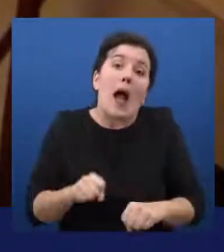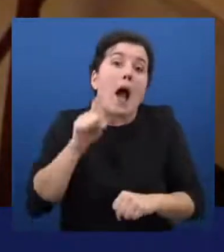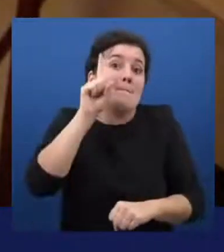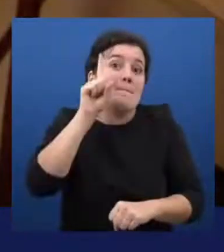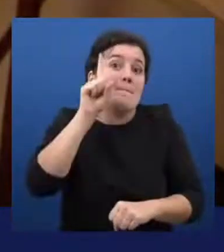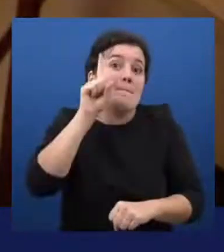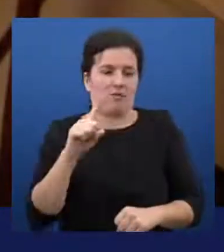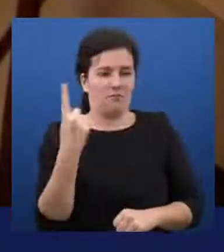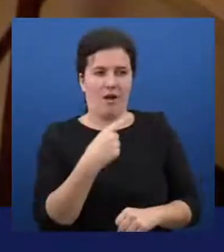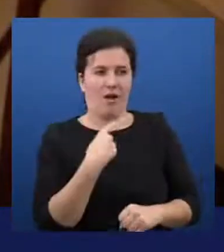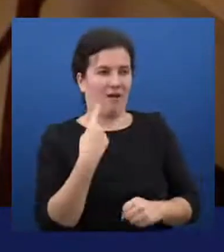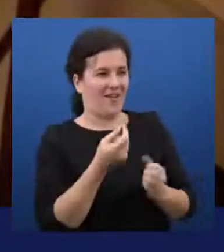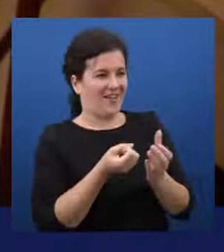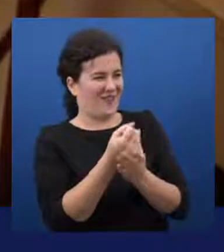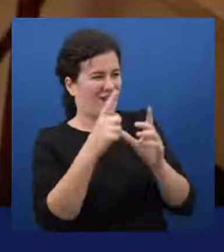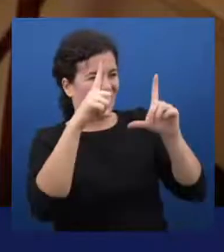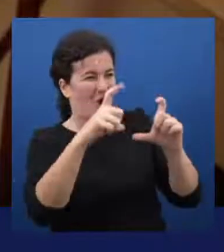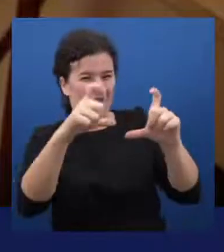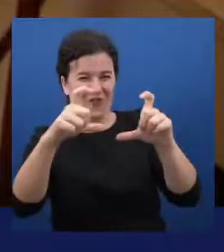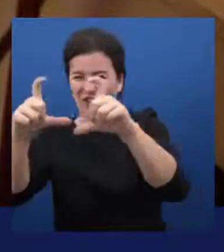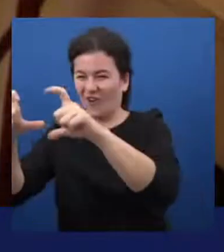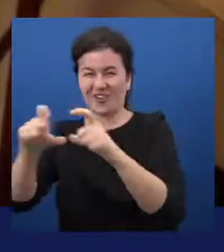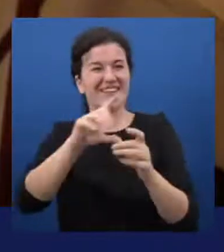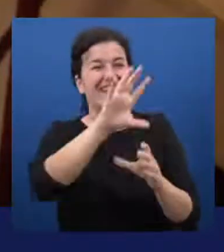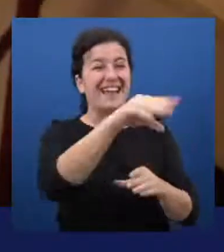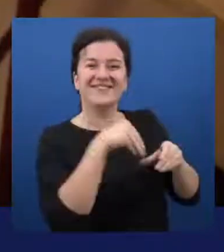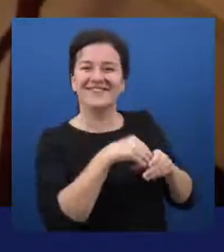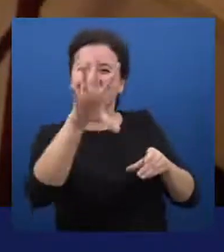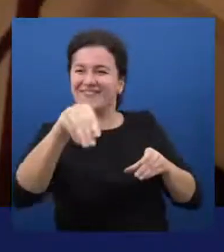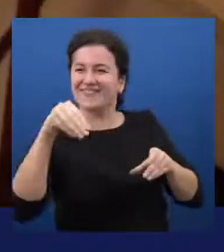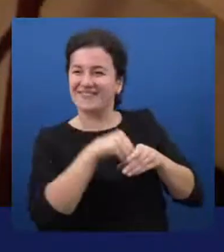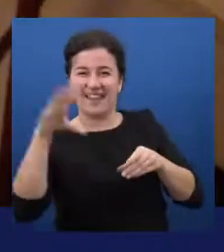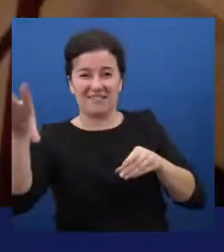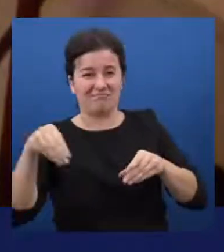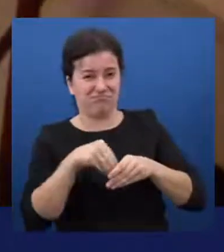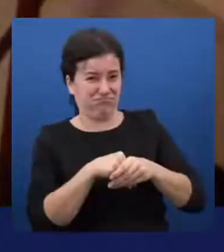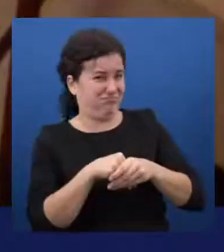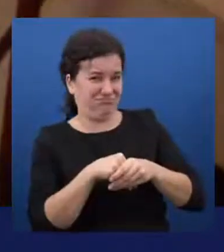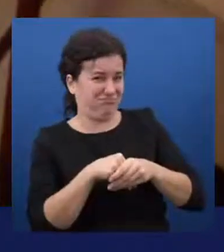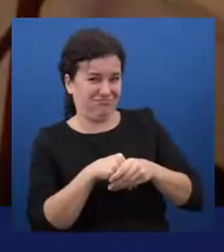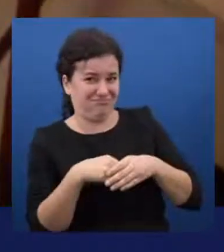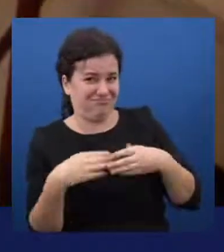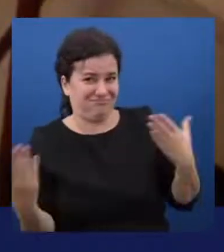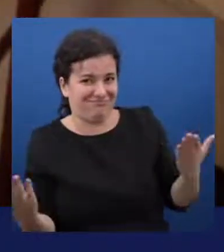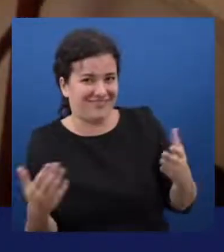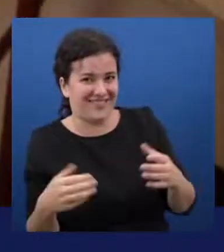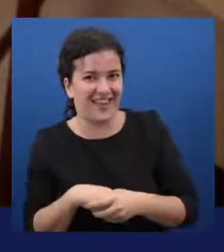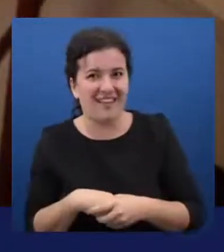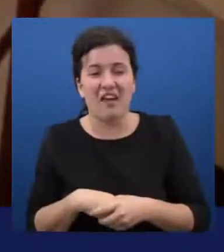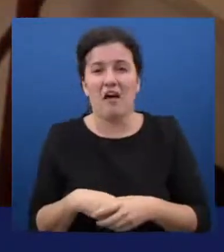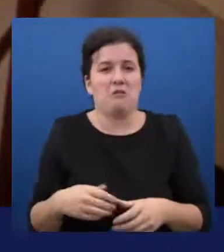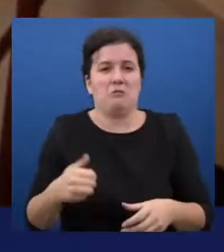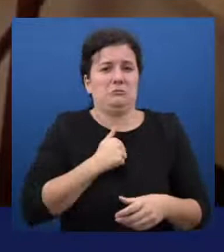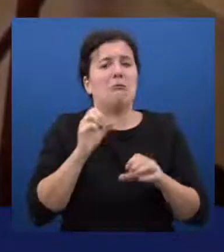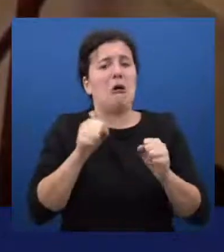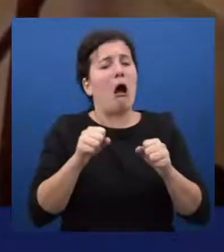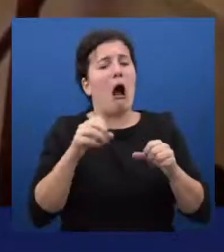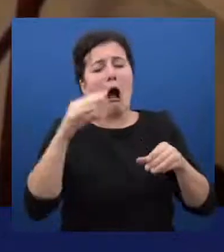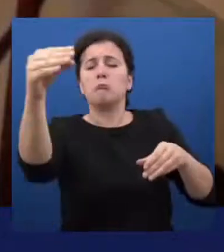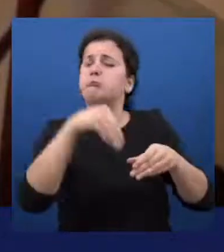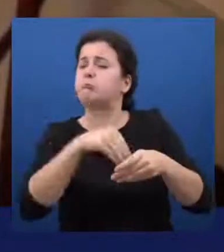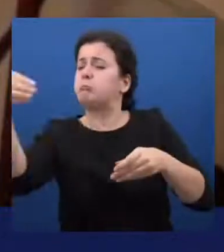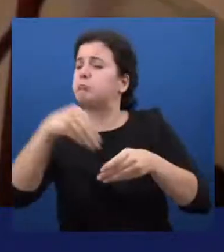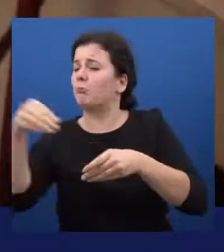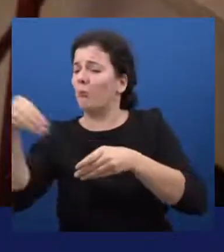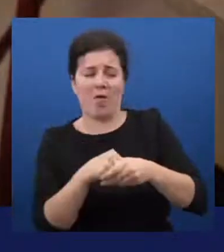take pictures of your customers. So in theory you can, right? Because you have all the CCTV and you can just classify your customers, train it